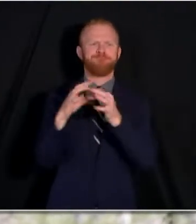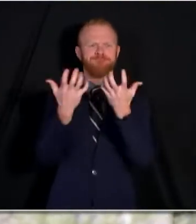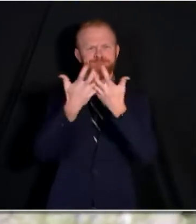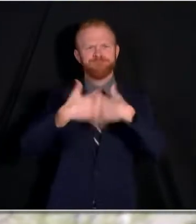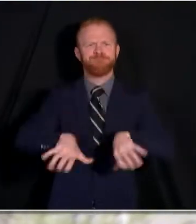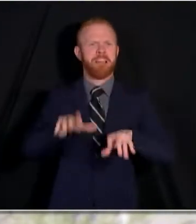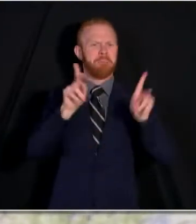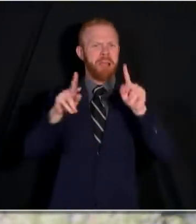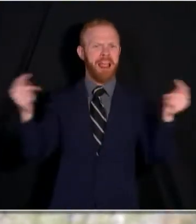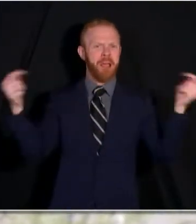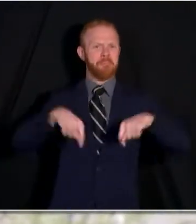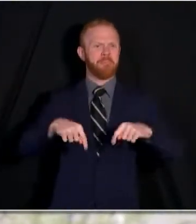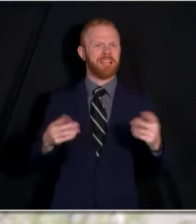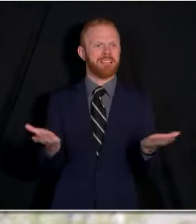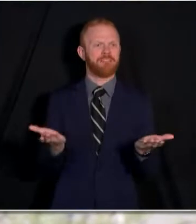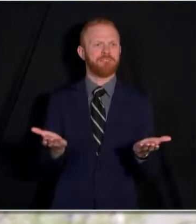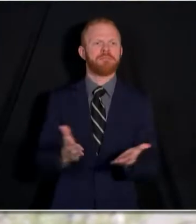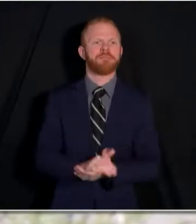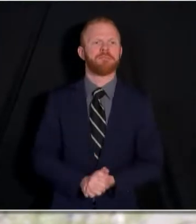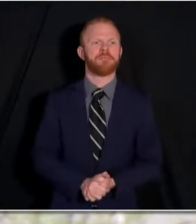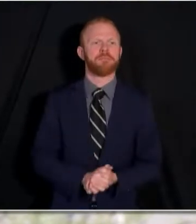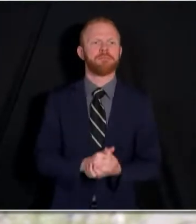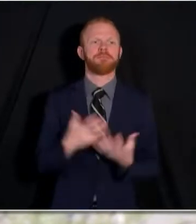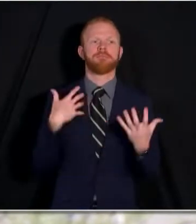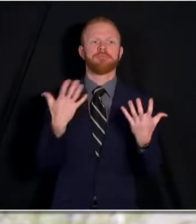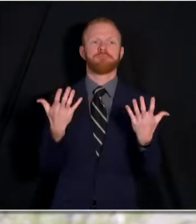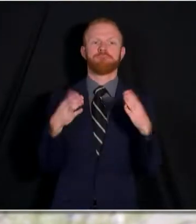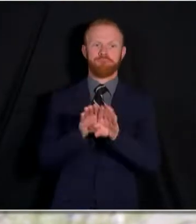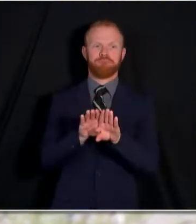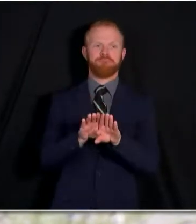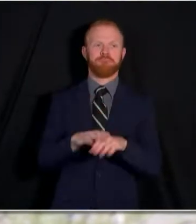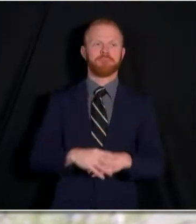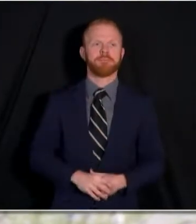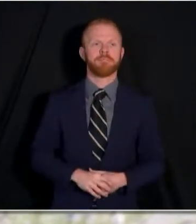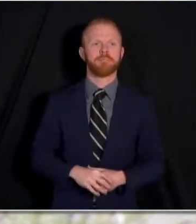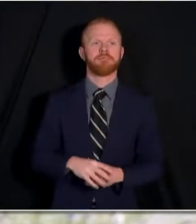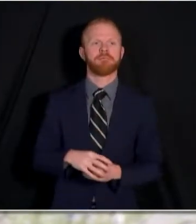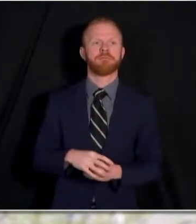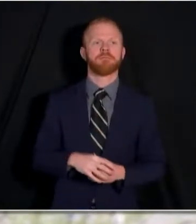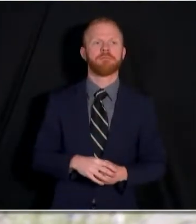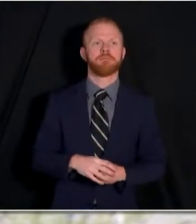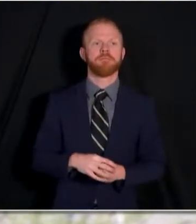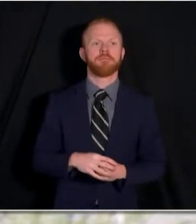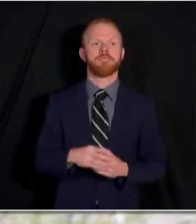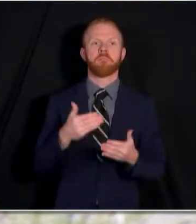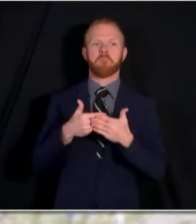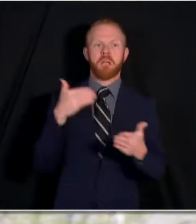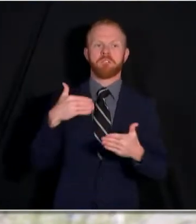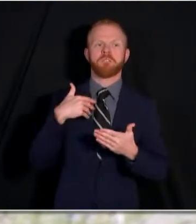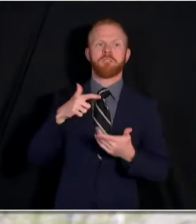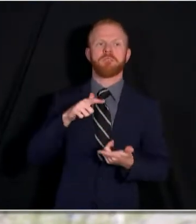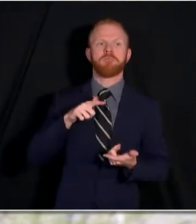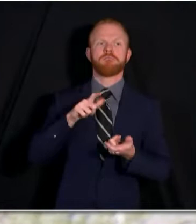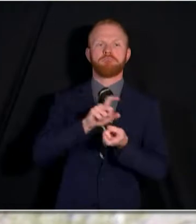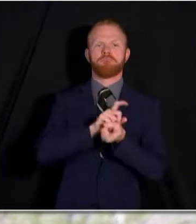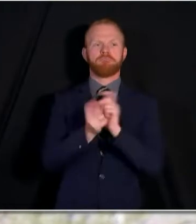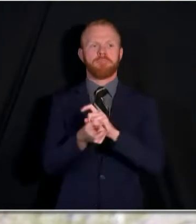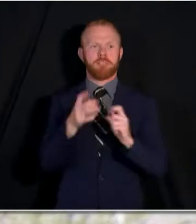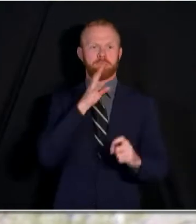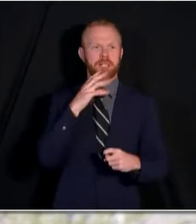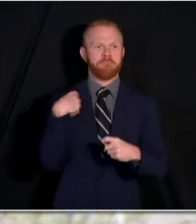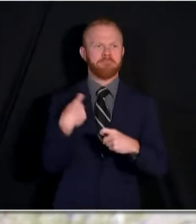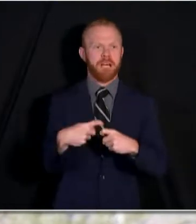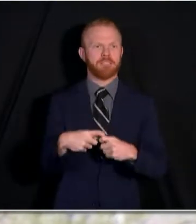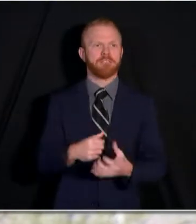in closing on an English note, before I transition to Spanish quickly, remember to wash your hands, to double mask where